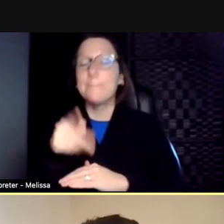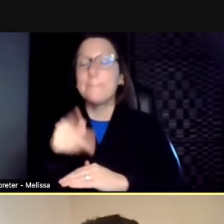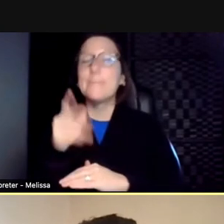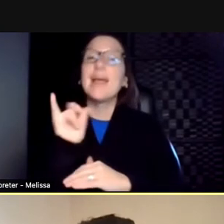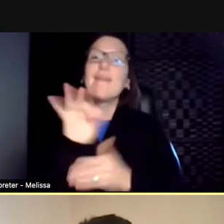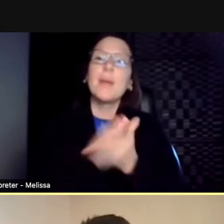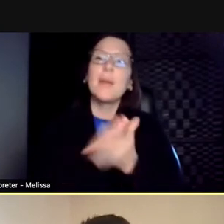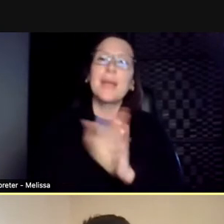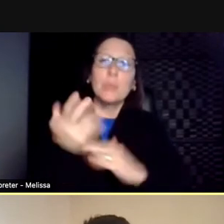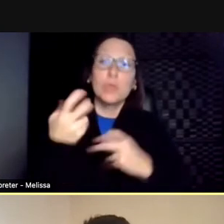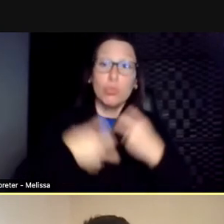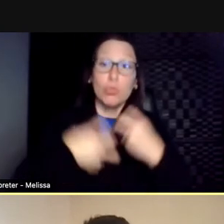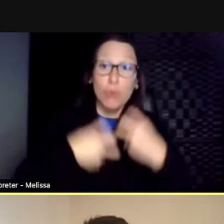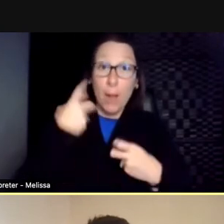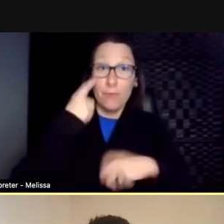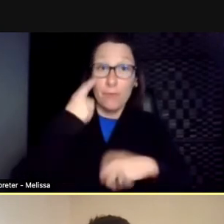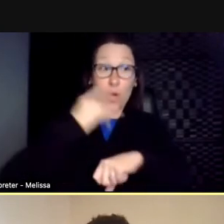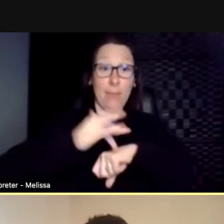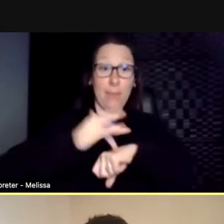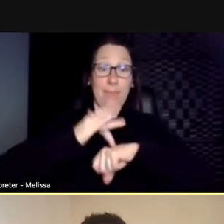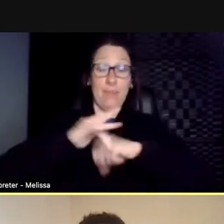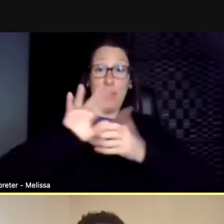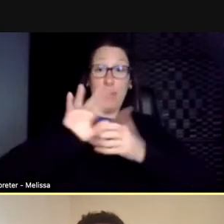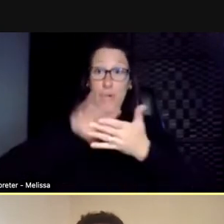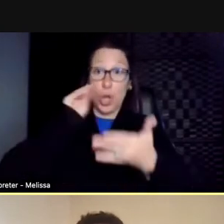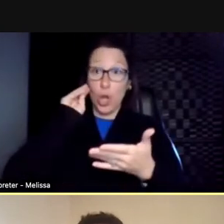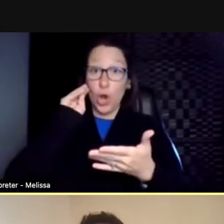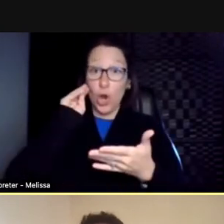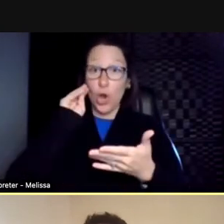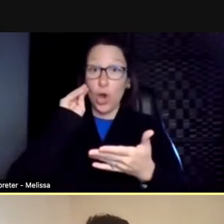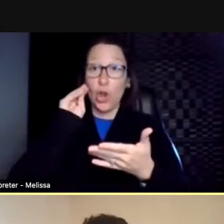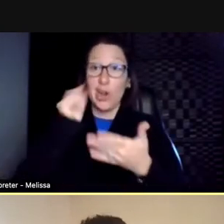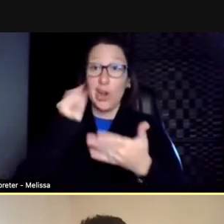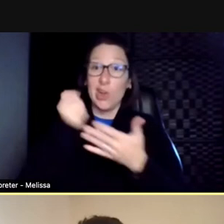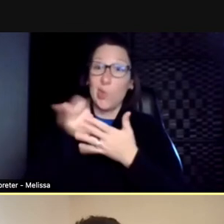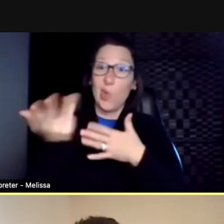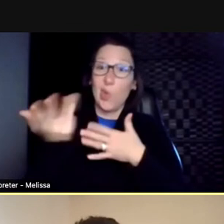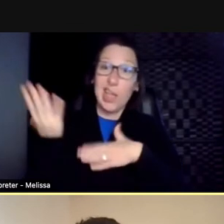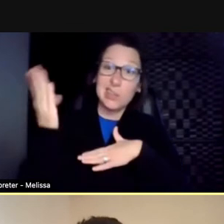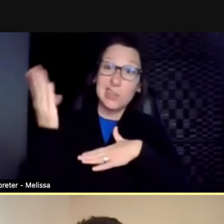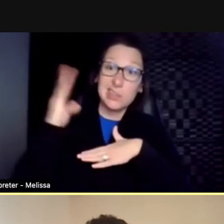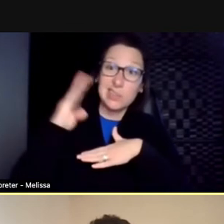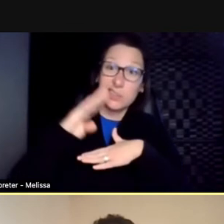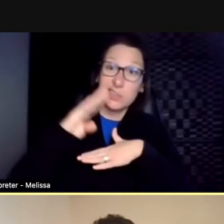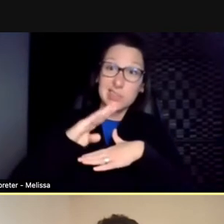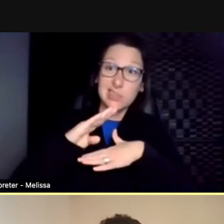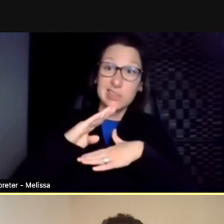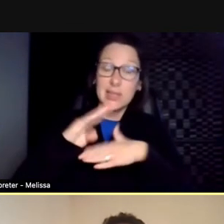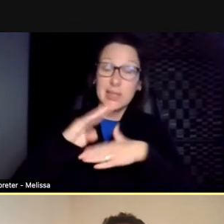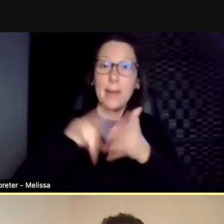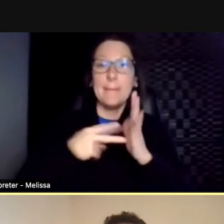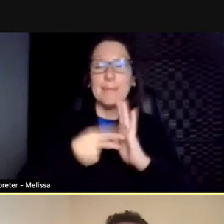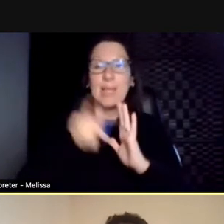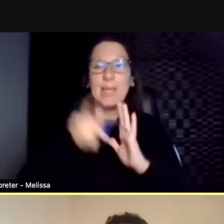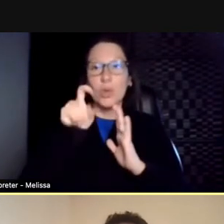for availability for learning and, a lot of the school days being wasted, then you do have to go even down to thinking about